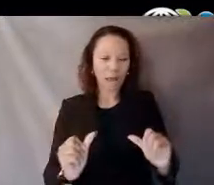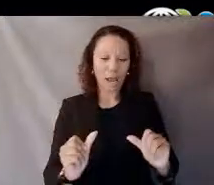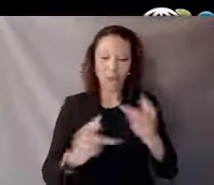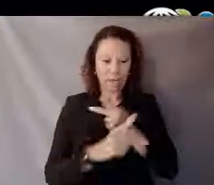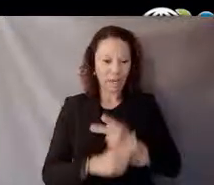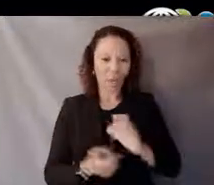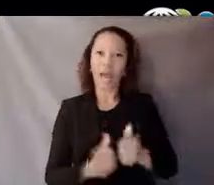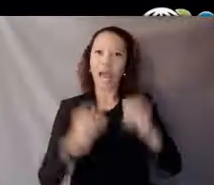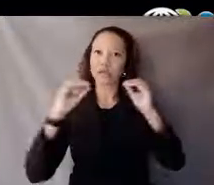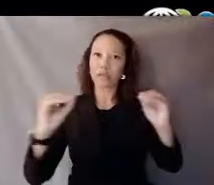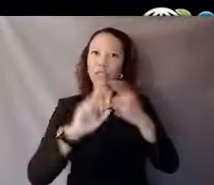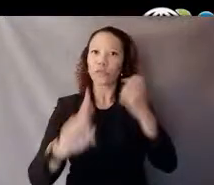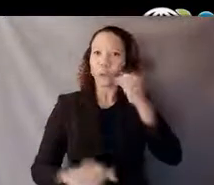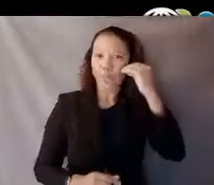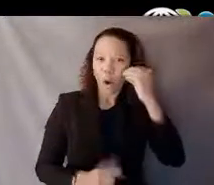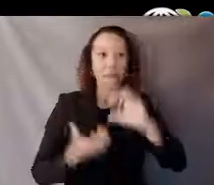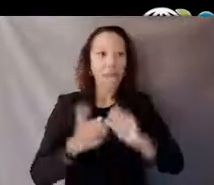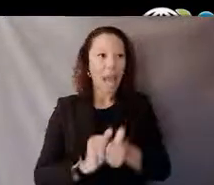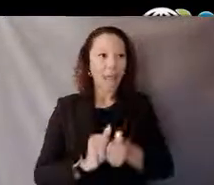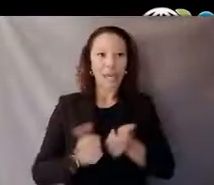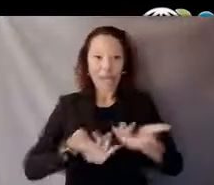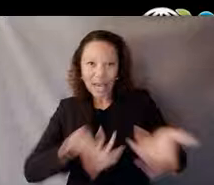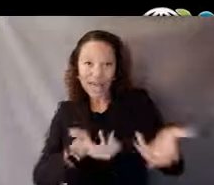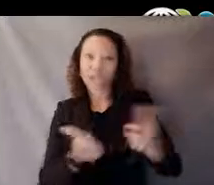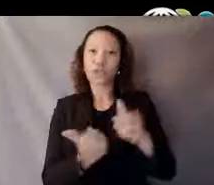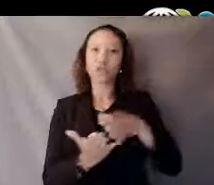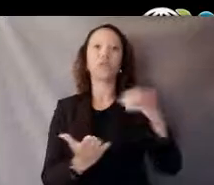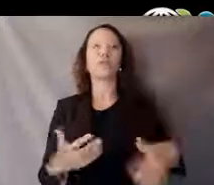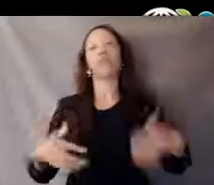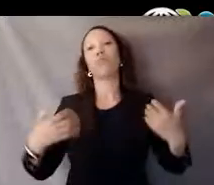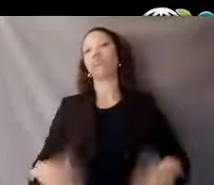teaching and how we're engaging with students, my gosh,